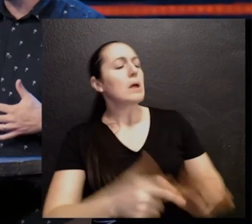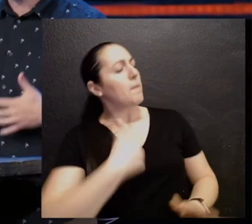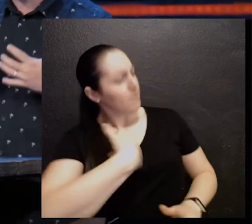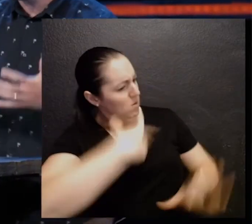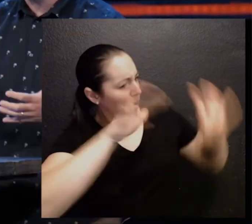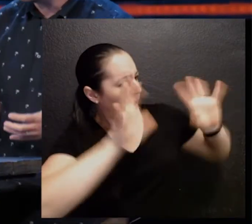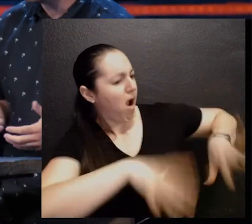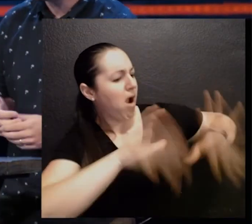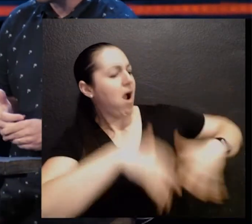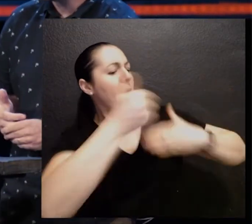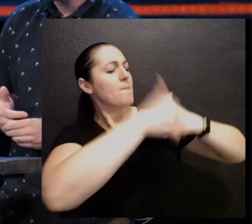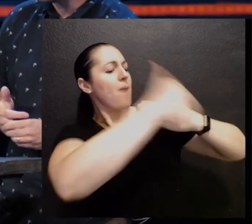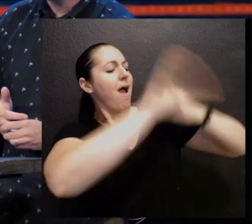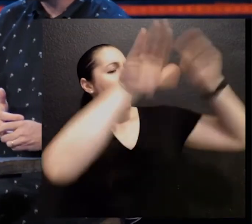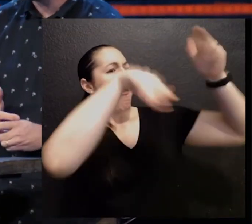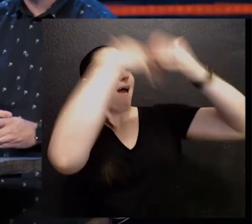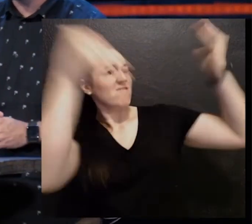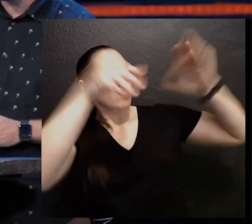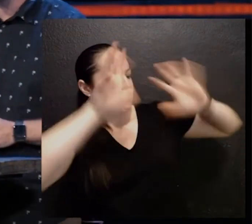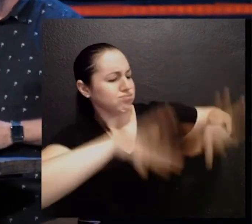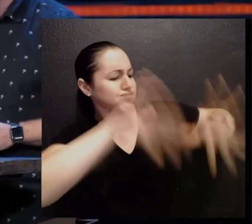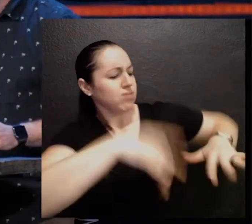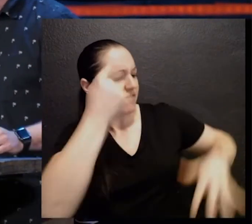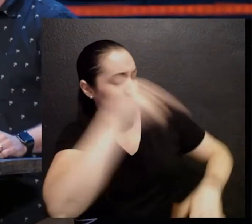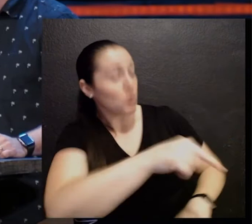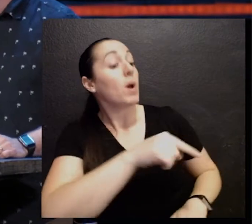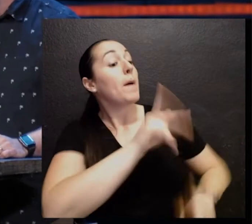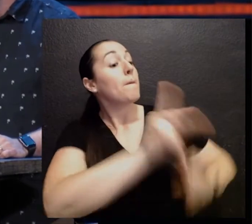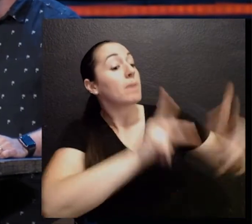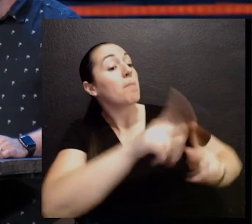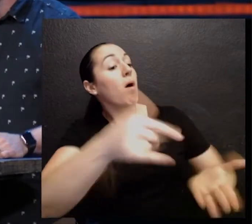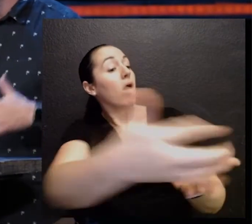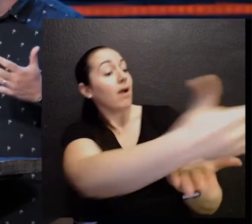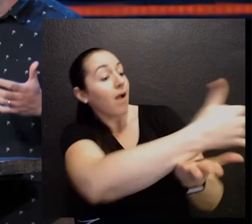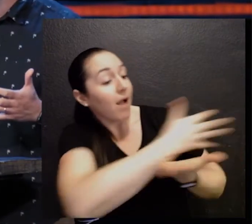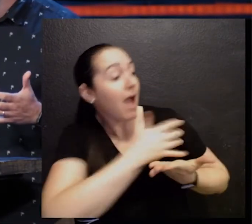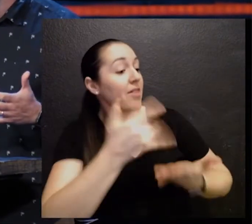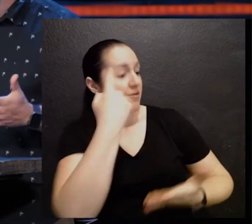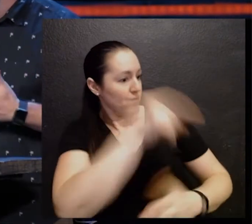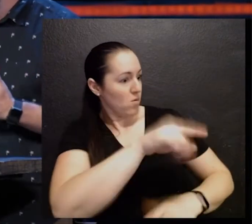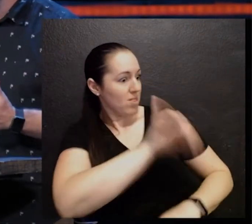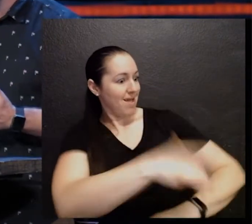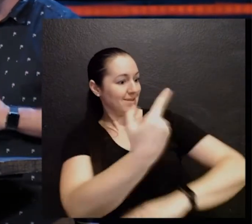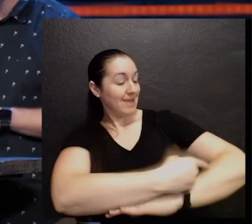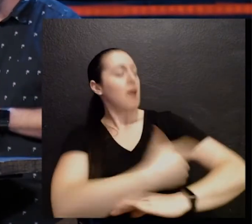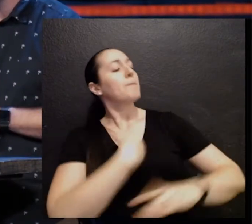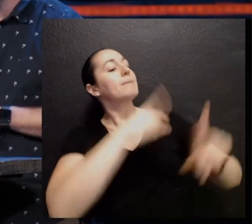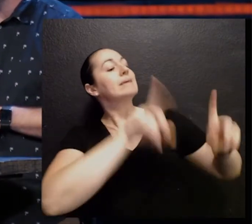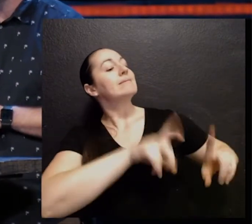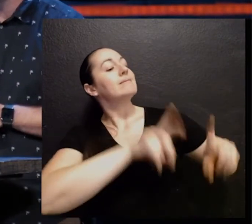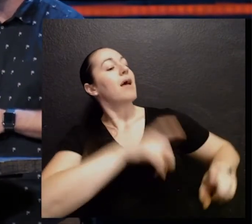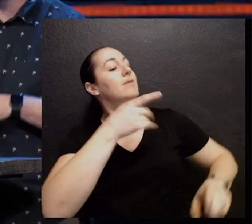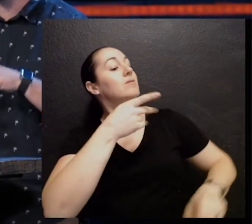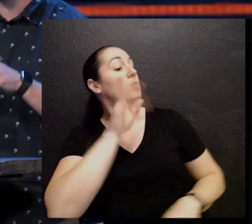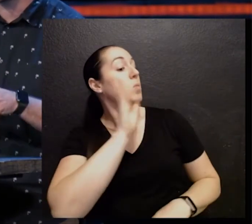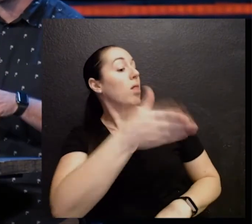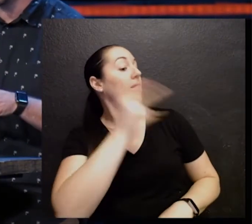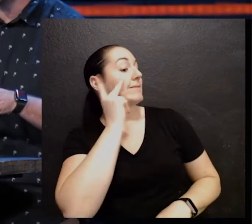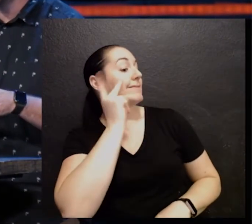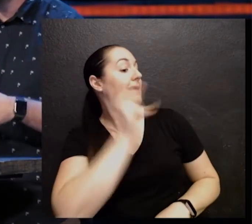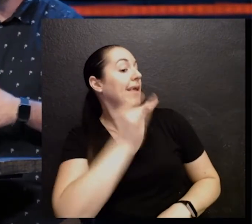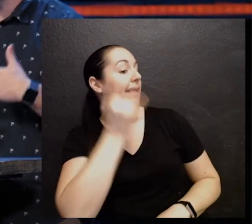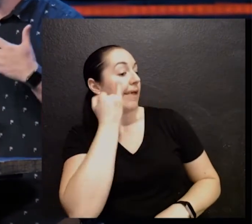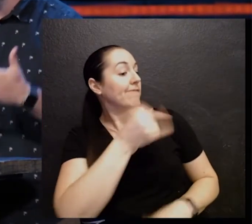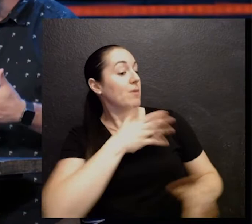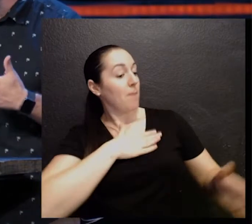The people are to go out each day and gather enough for that day. In this way, I will test them to see whether they will follow my instructions. And on the sixth